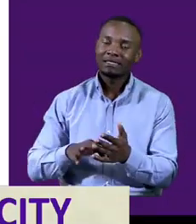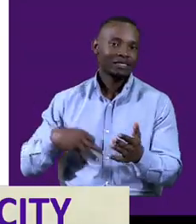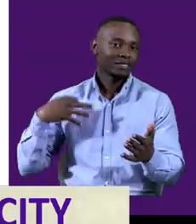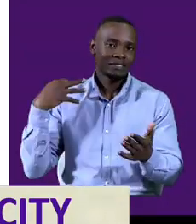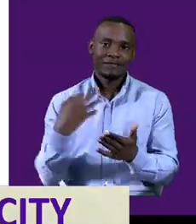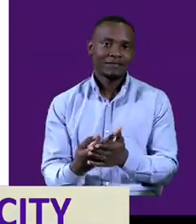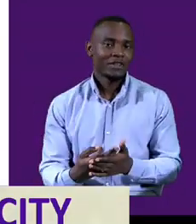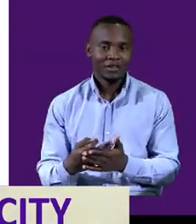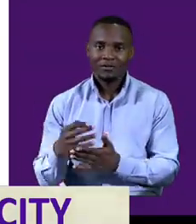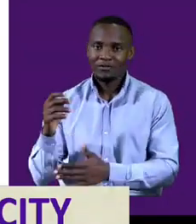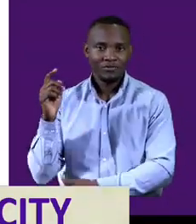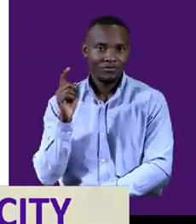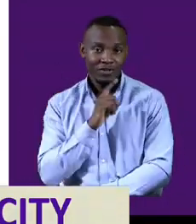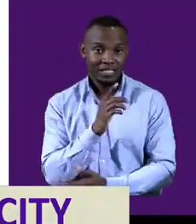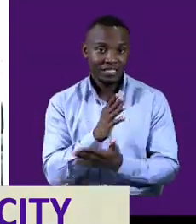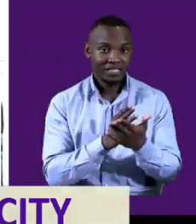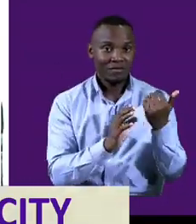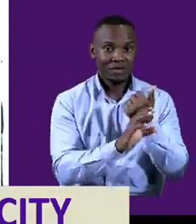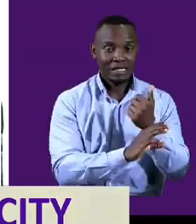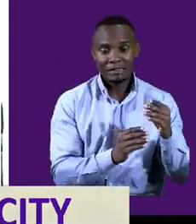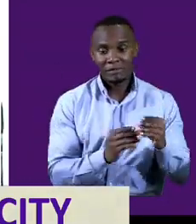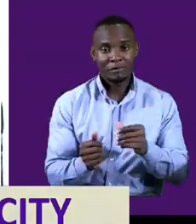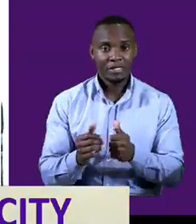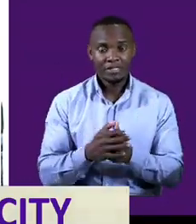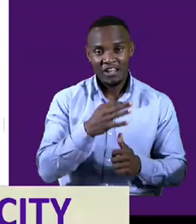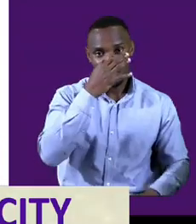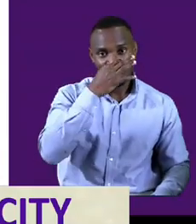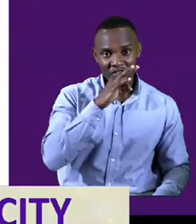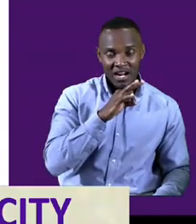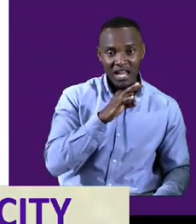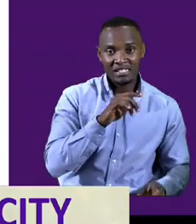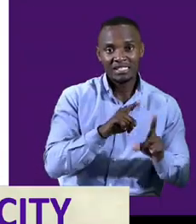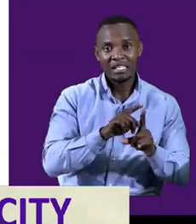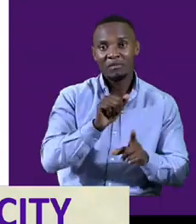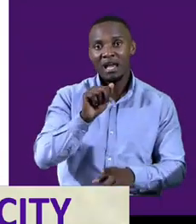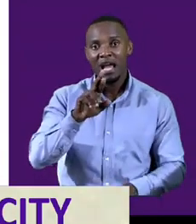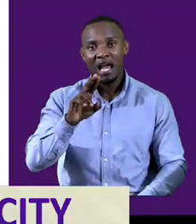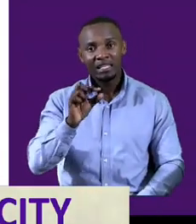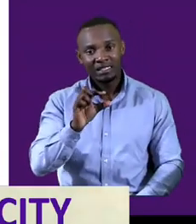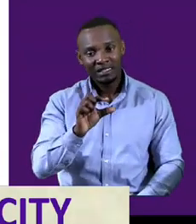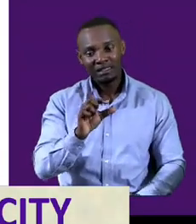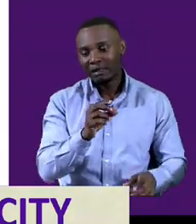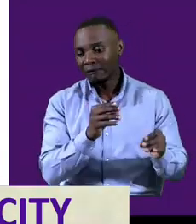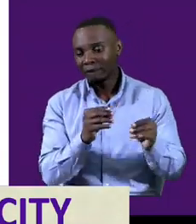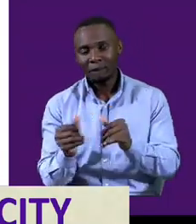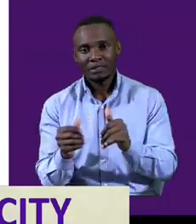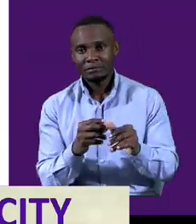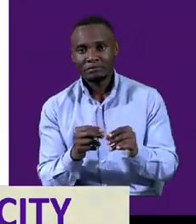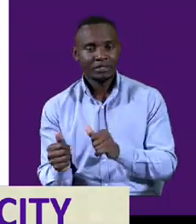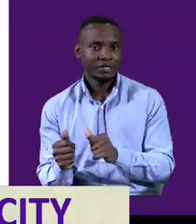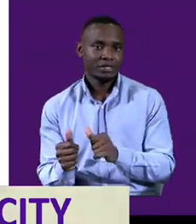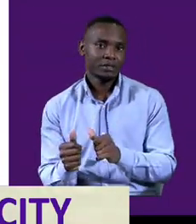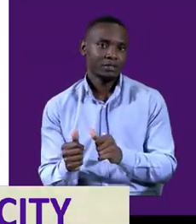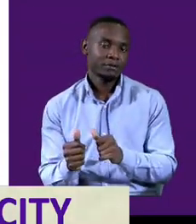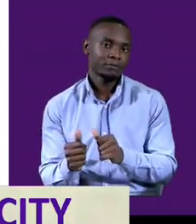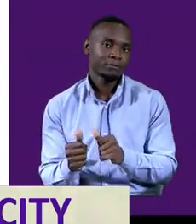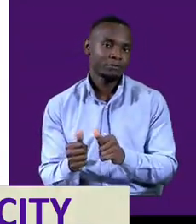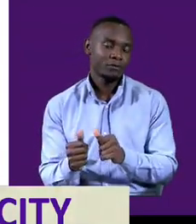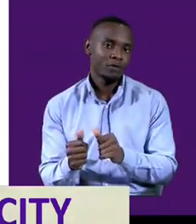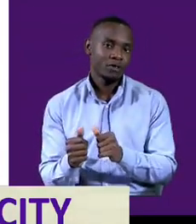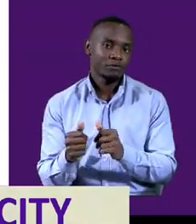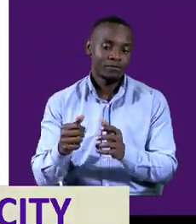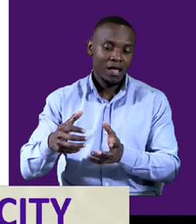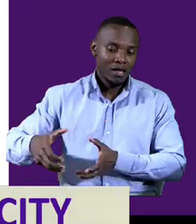some of the nations like France, Argentina. They have really humbled Kenyans by beating the